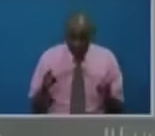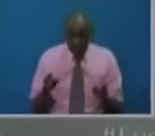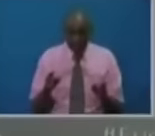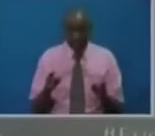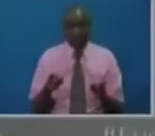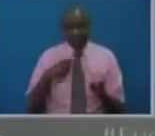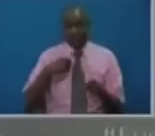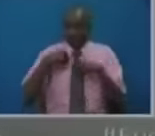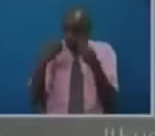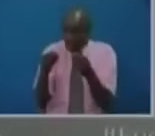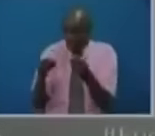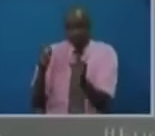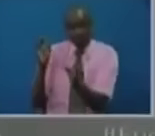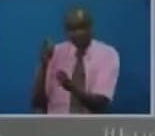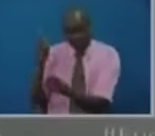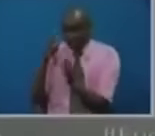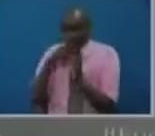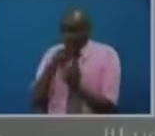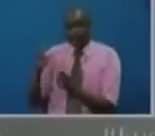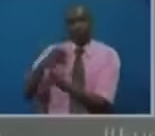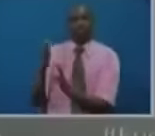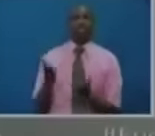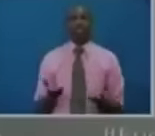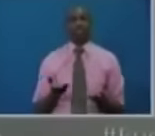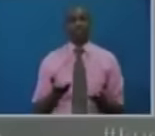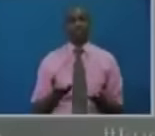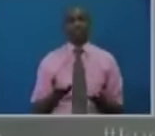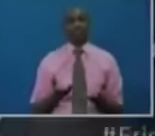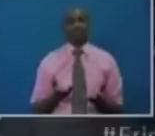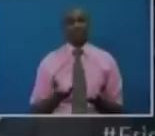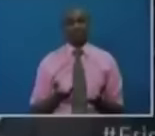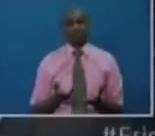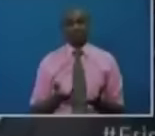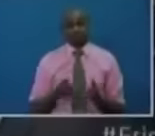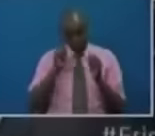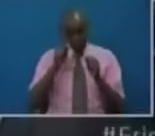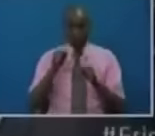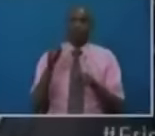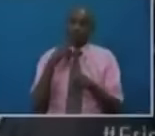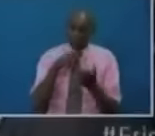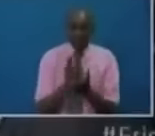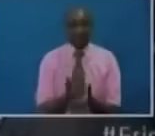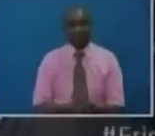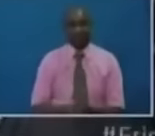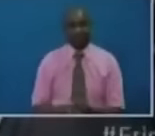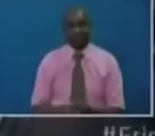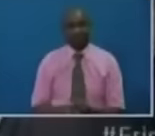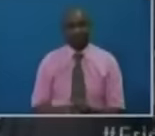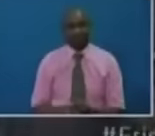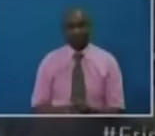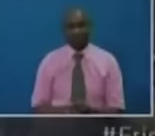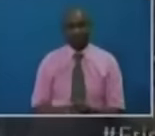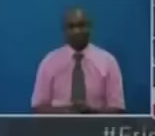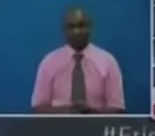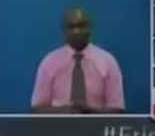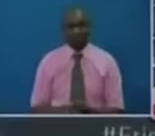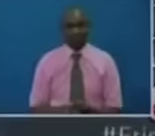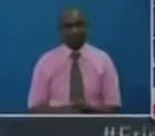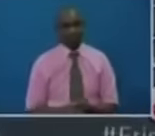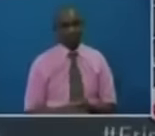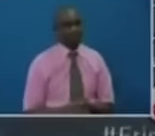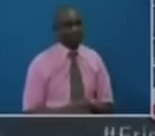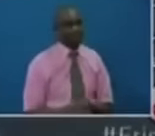composition to Jugush. To an artist. Mm. To an artist. Mm-hmm. Yeah? And you get something at the end of the day. Okay. Yeah. And it is good he used the analogy